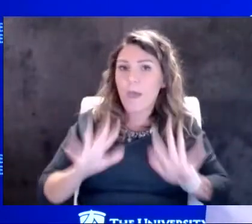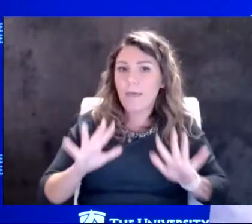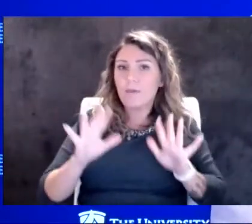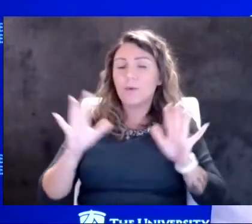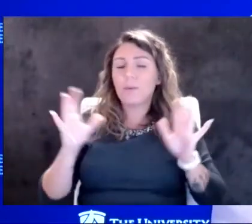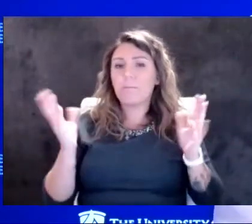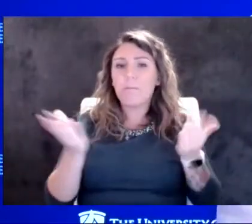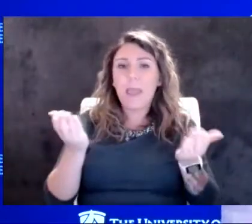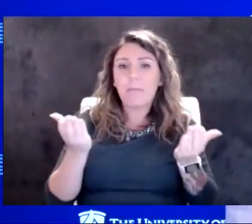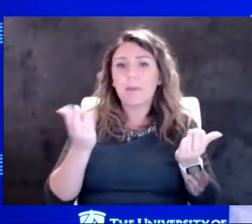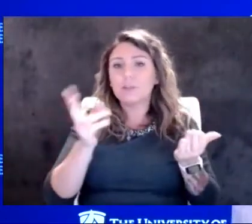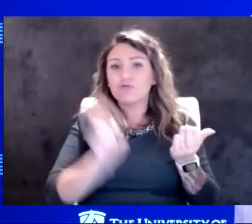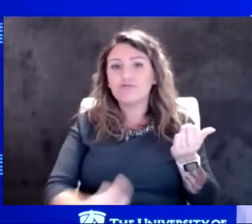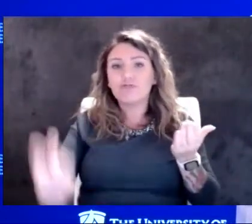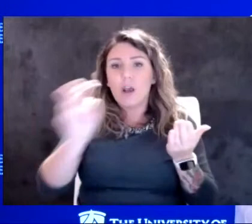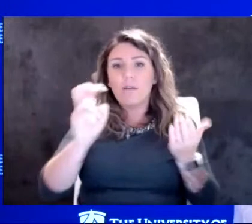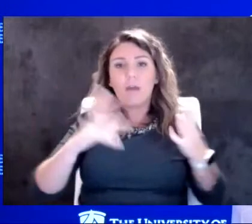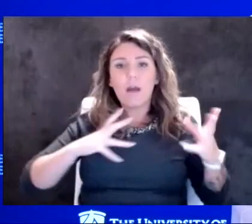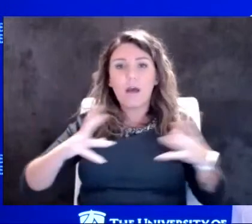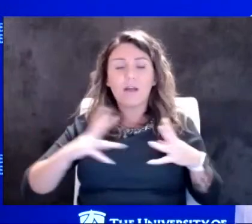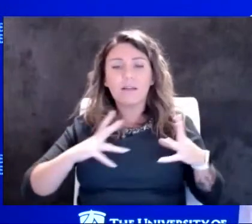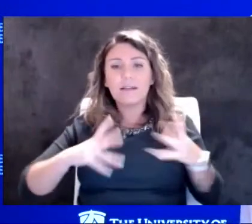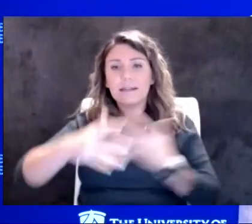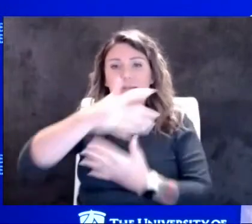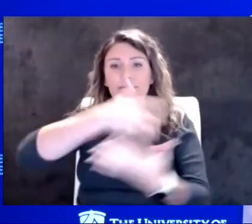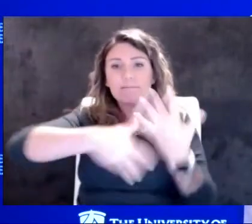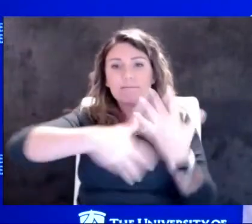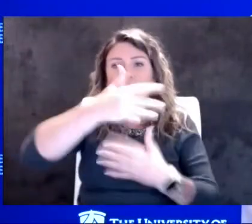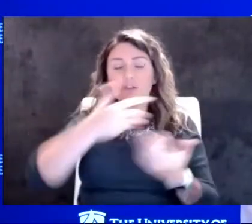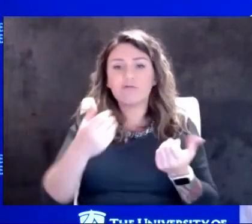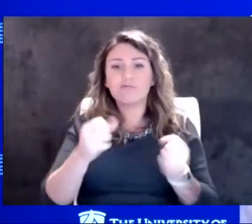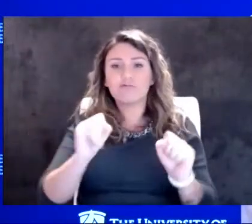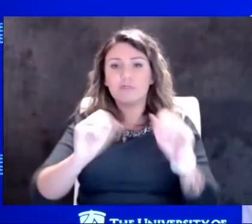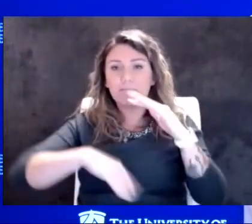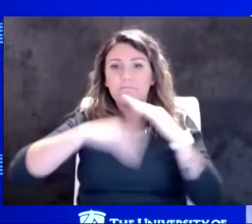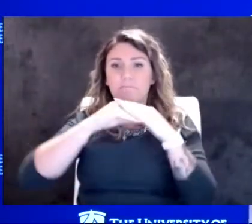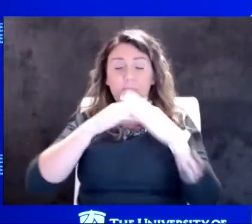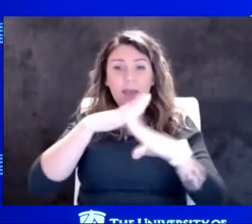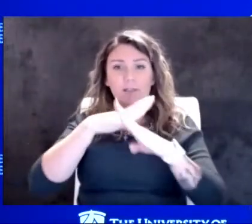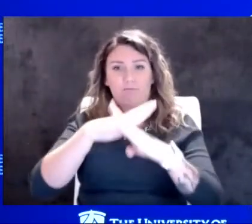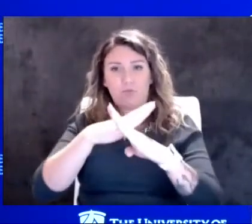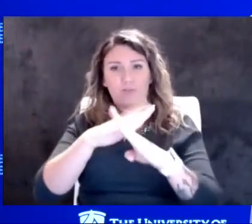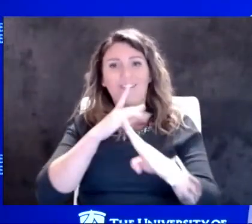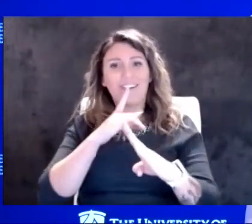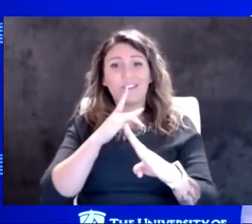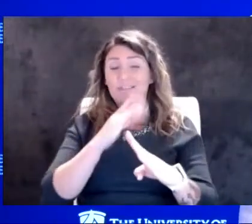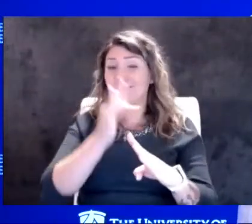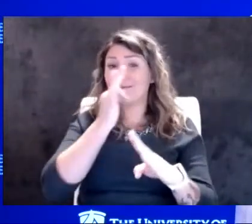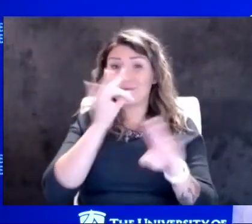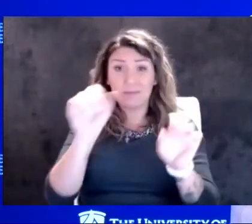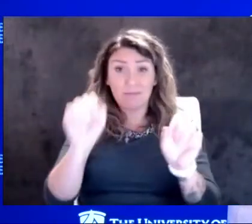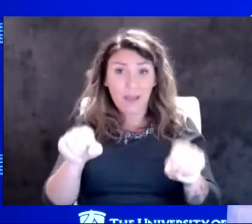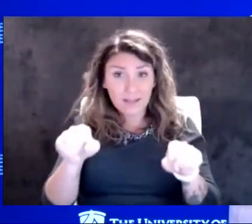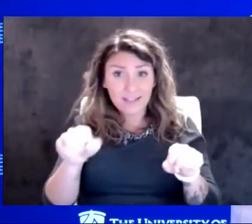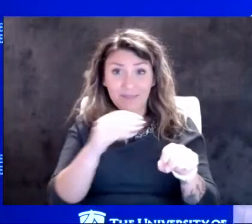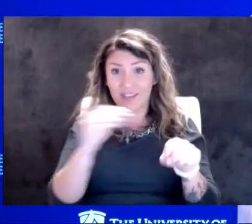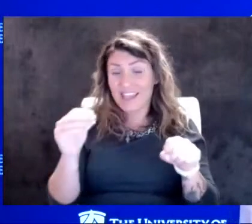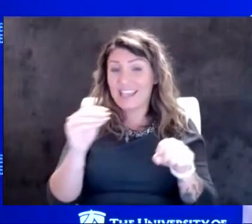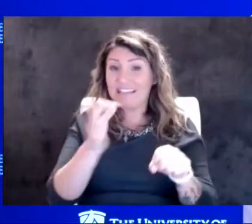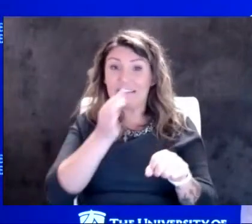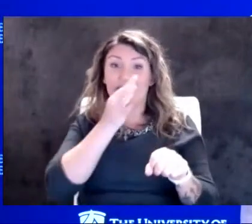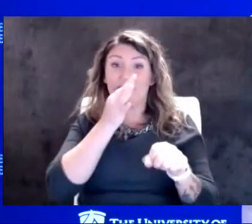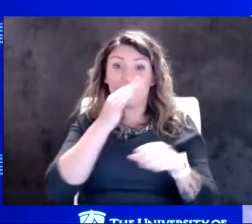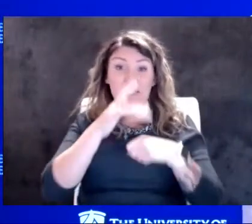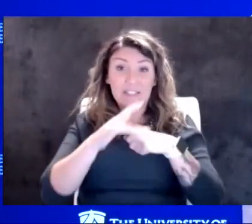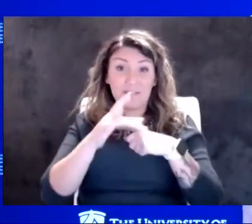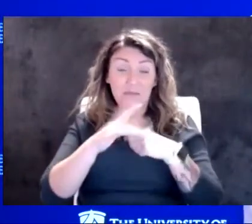holidays, gatherings, all those things. Try to get that maximal protection as soon as you are able to, and so as soon as it's available, I would